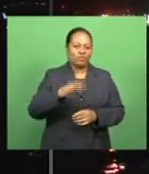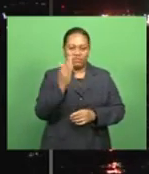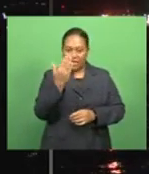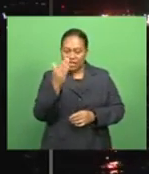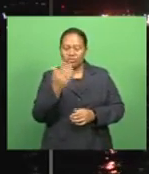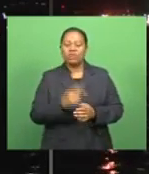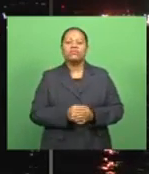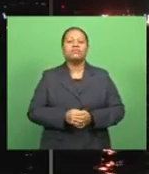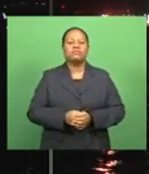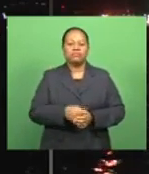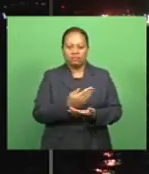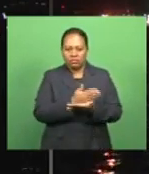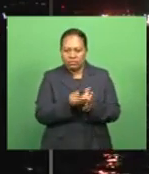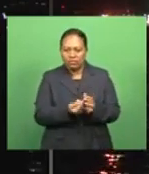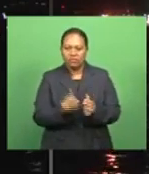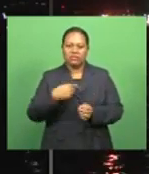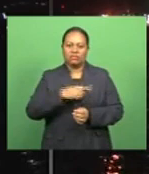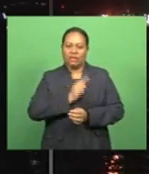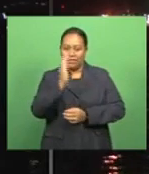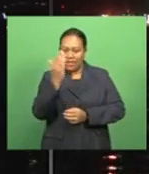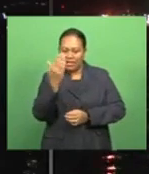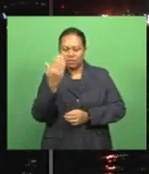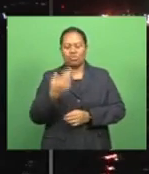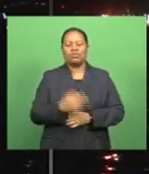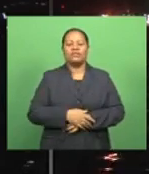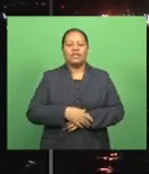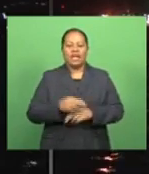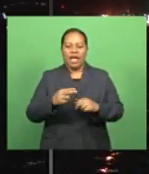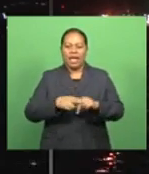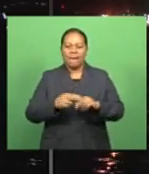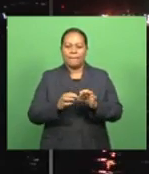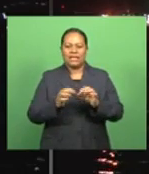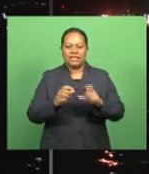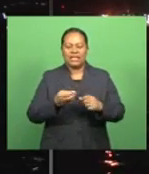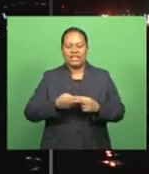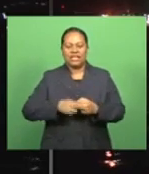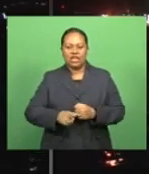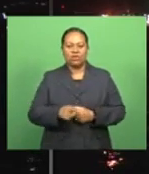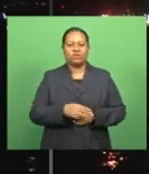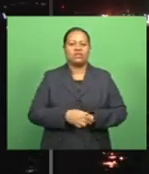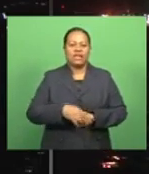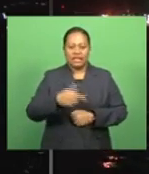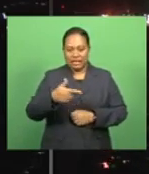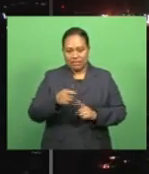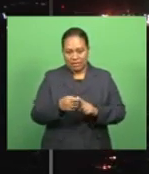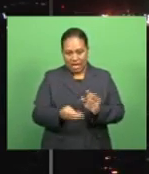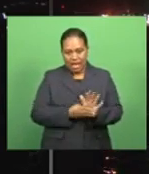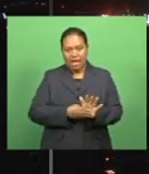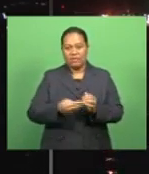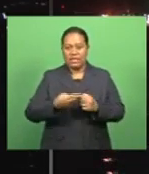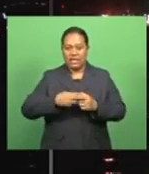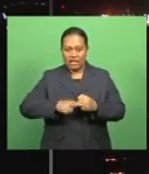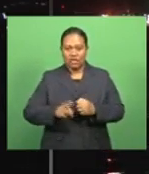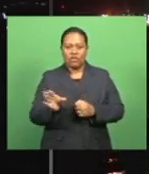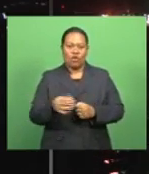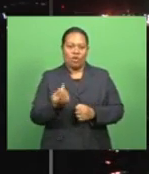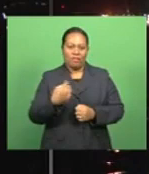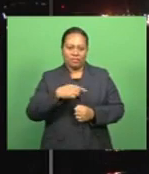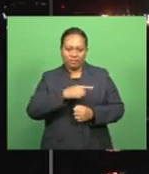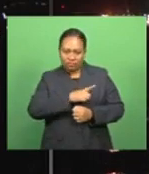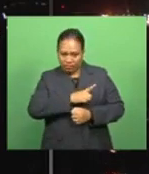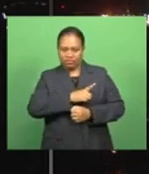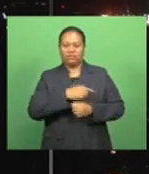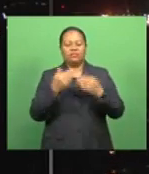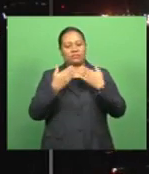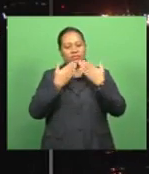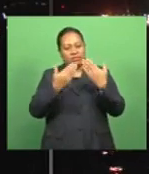fpcnews@fpc.com.fj or share it with us via our Facebook page. That's FPC News. That's your FPC 7 p.m. news for this Sunday. I'm Jamie Toro. Thank